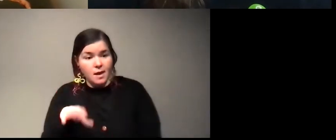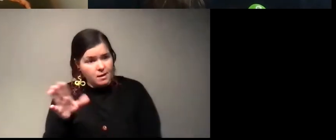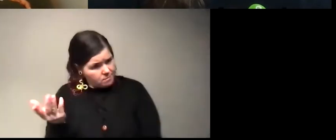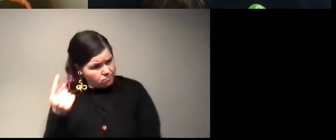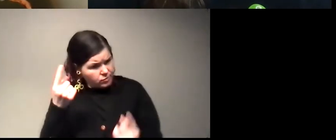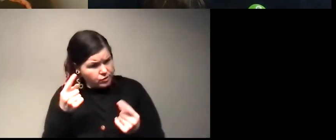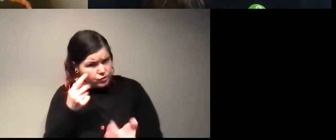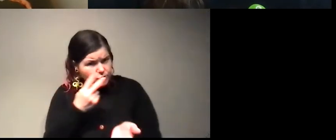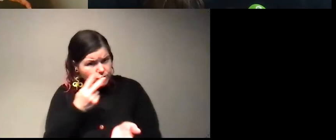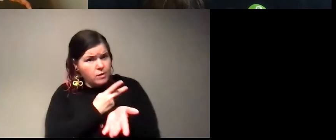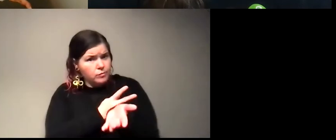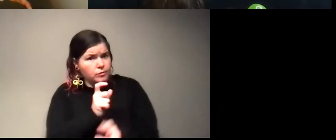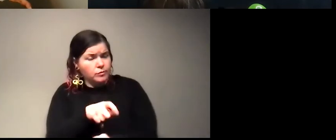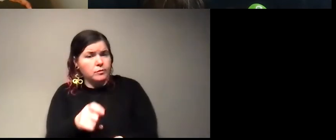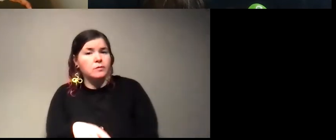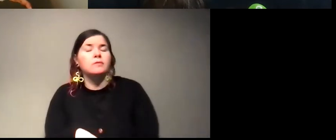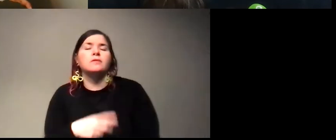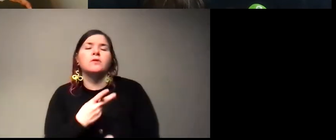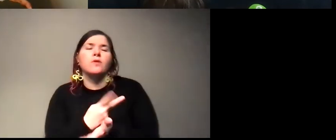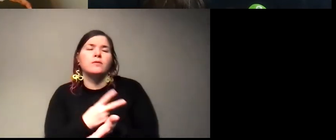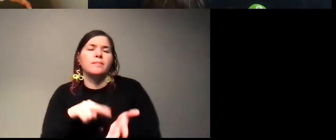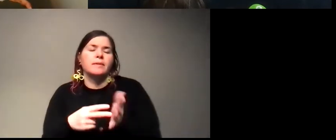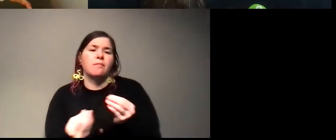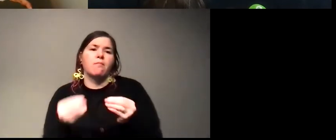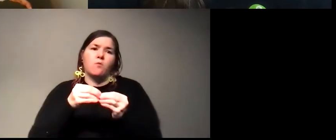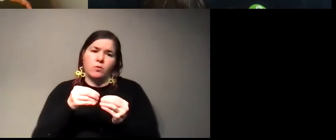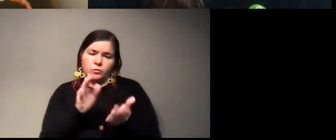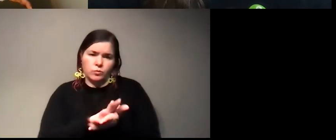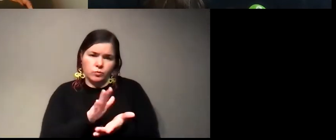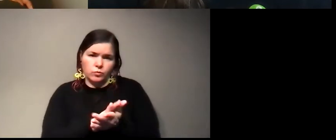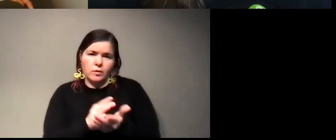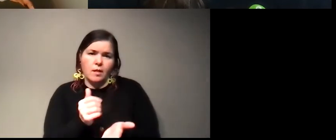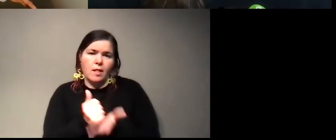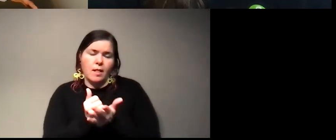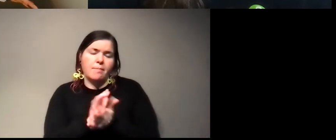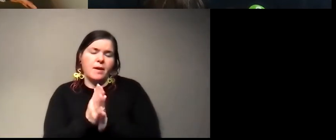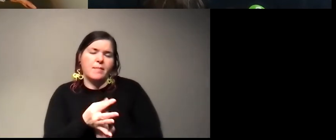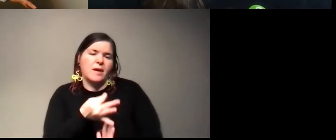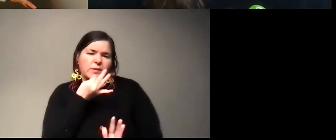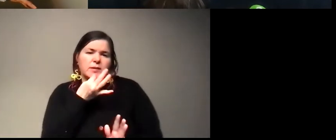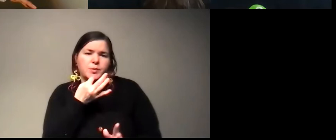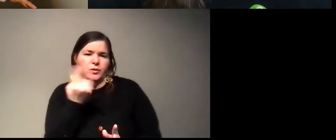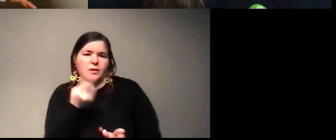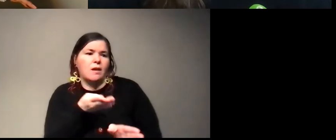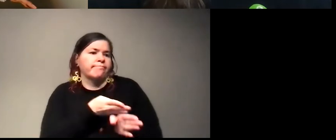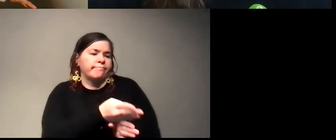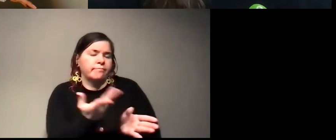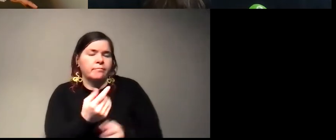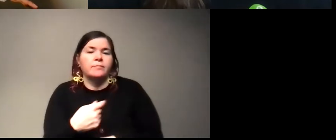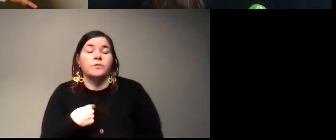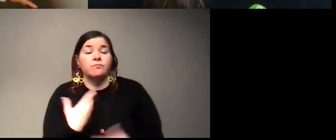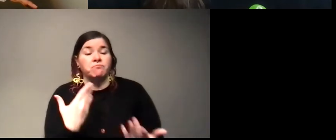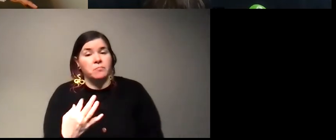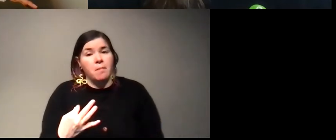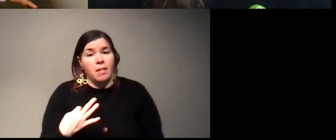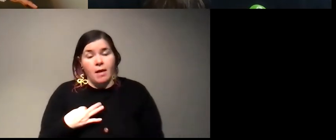consider going to graduate school. And graduate school is just more schooling to help you become an expert in something. So I applied